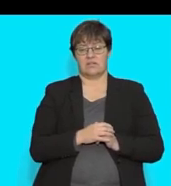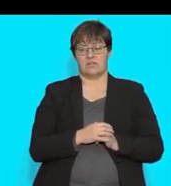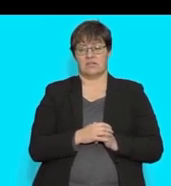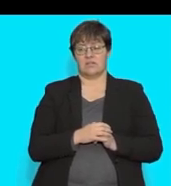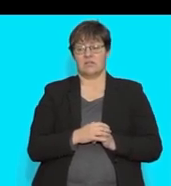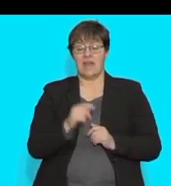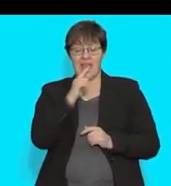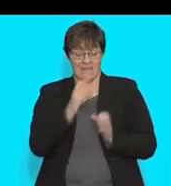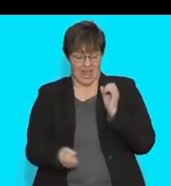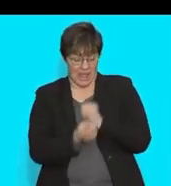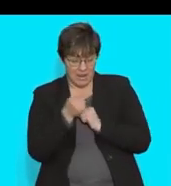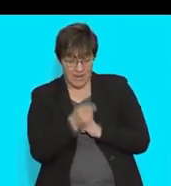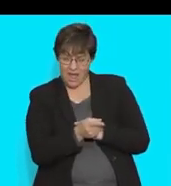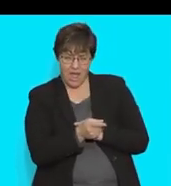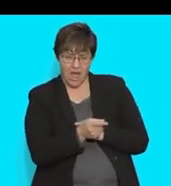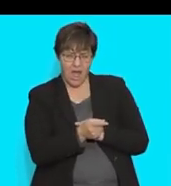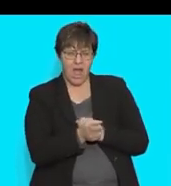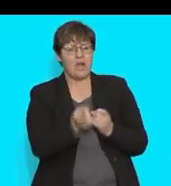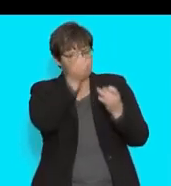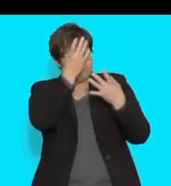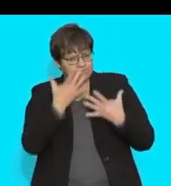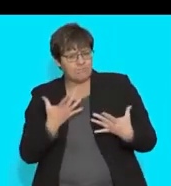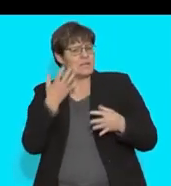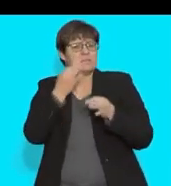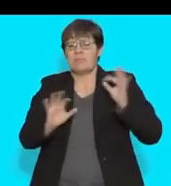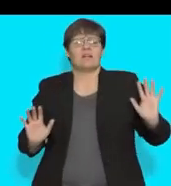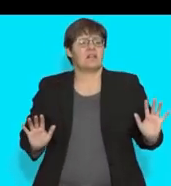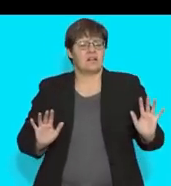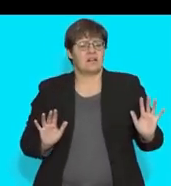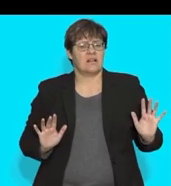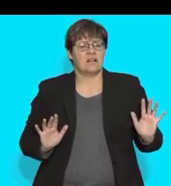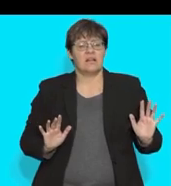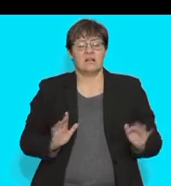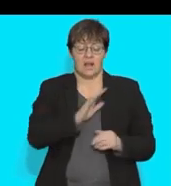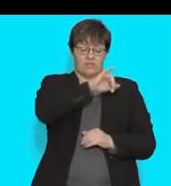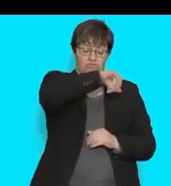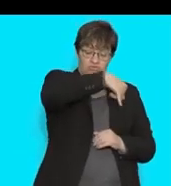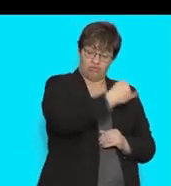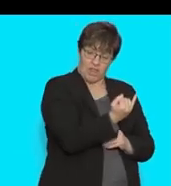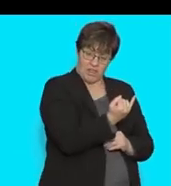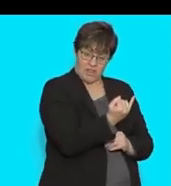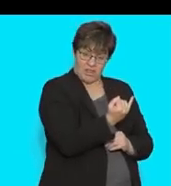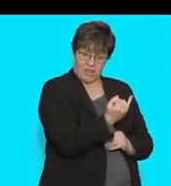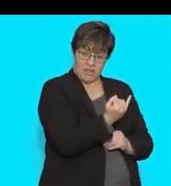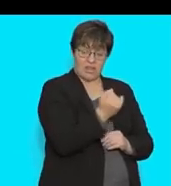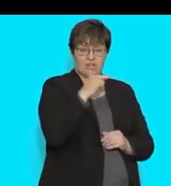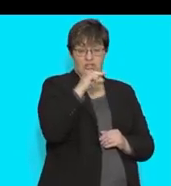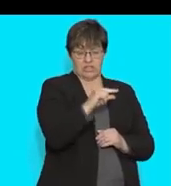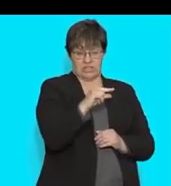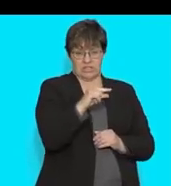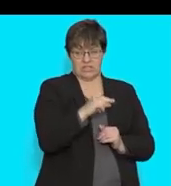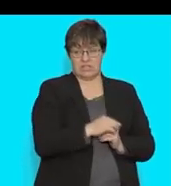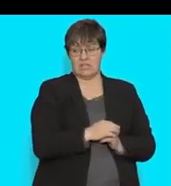Now, as soon as this is the case, it simply tells us that JGHI